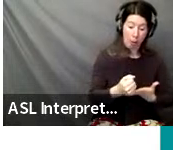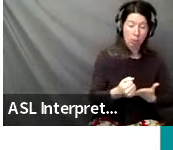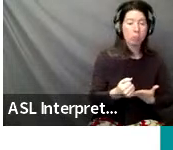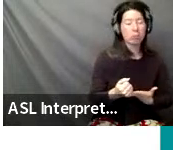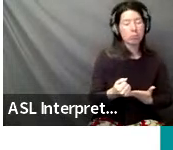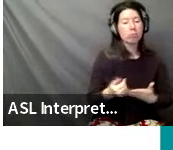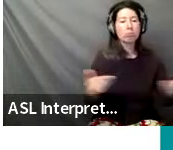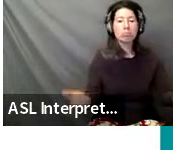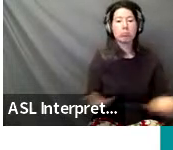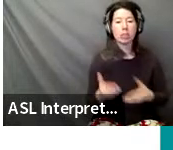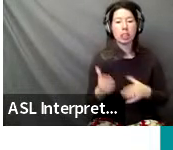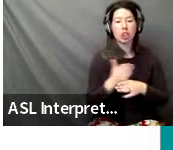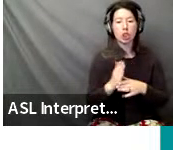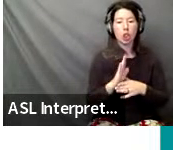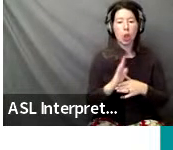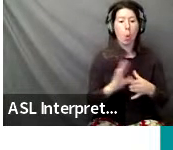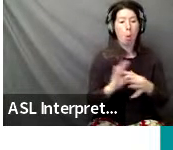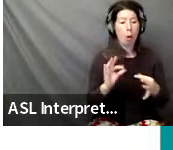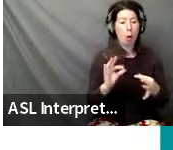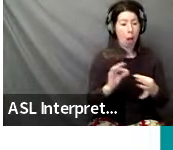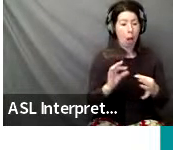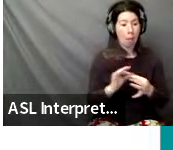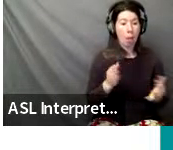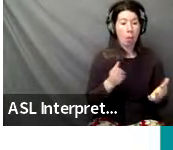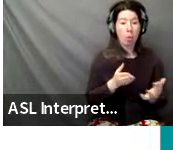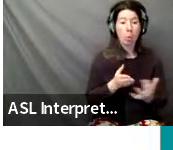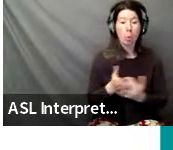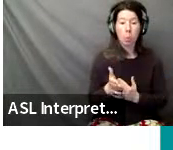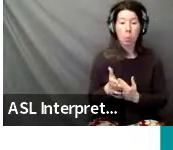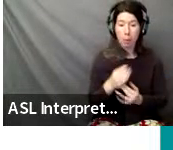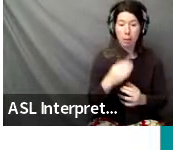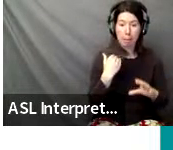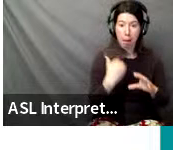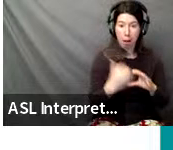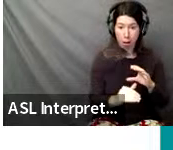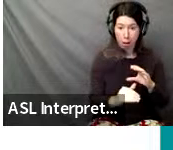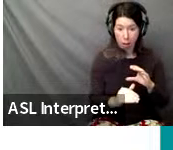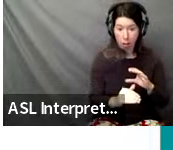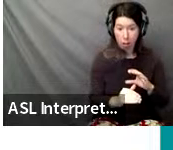invite you to share your comments via the email